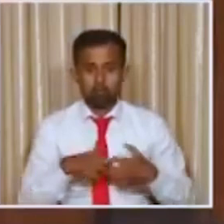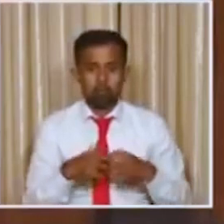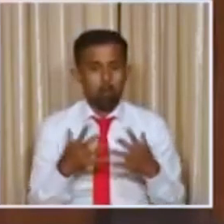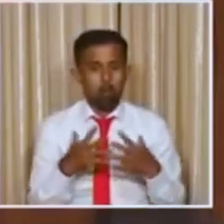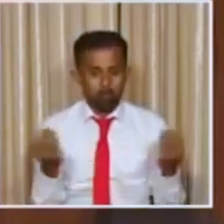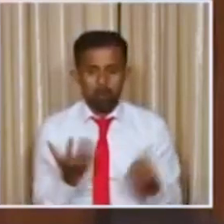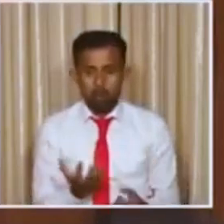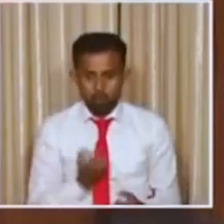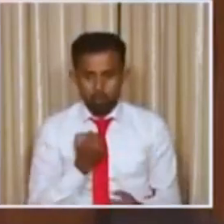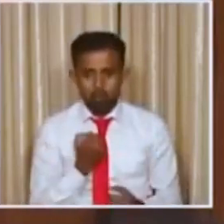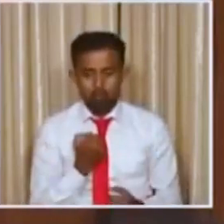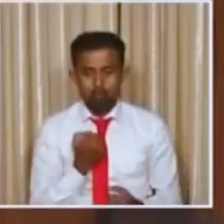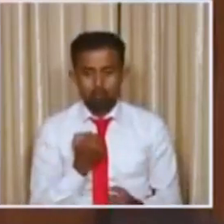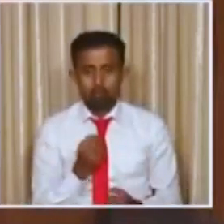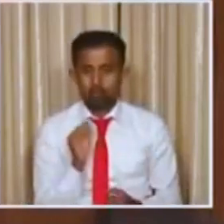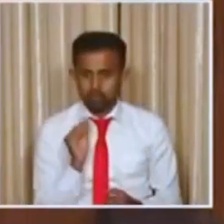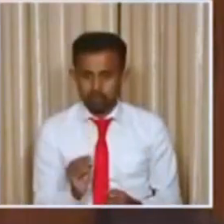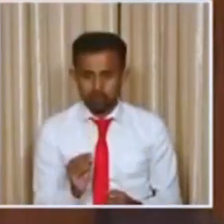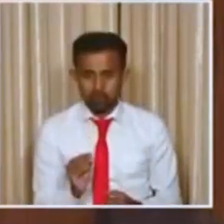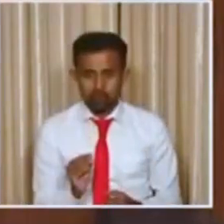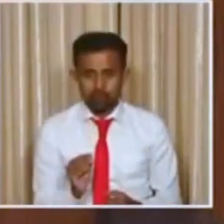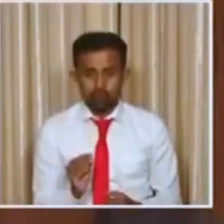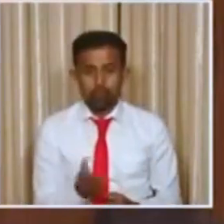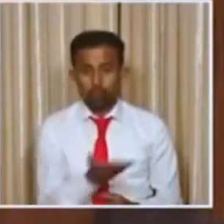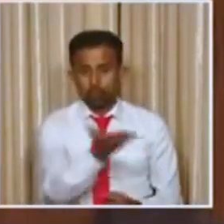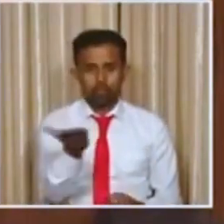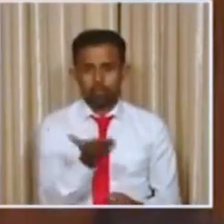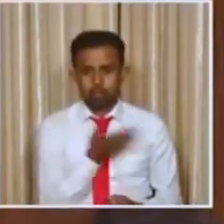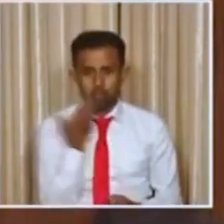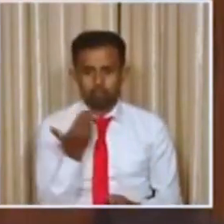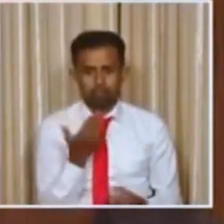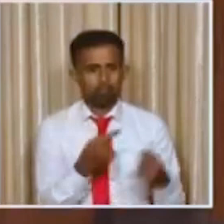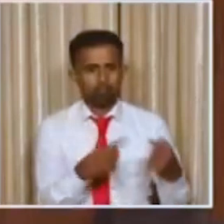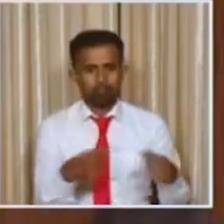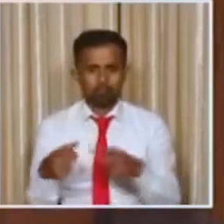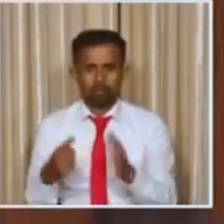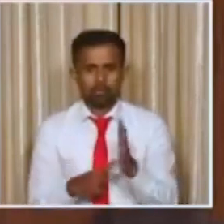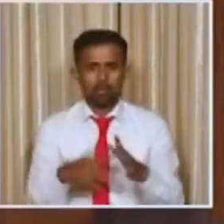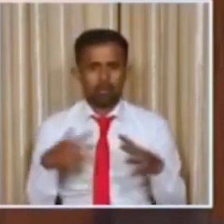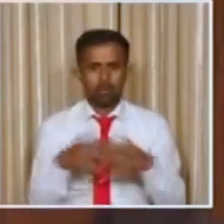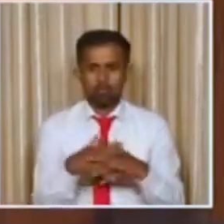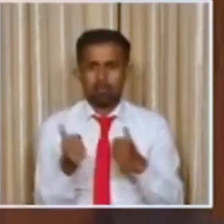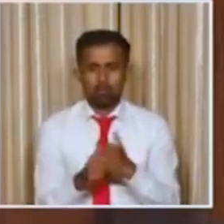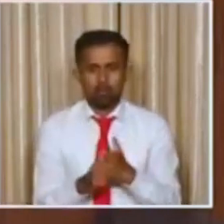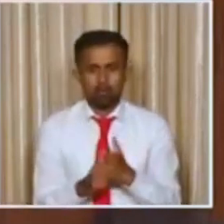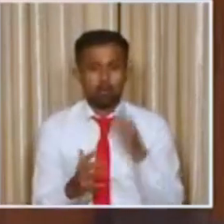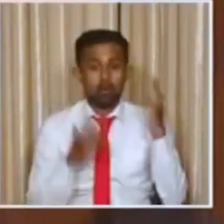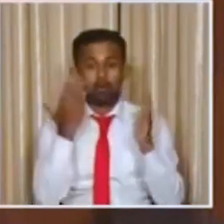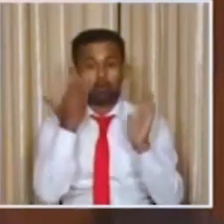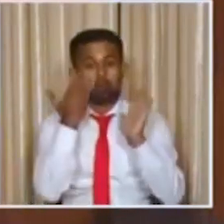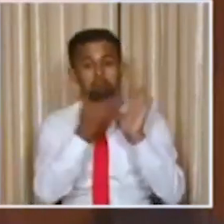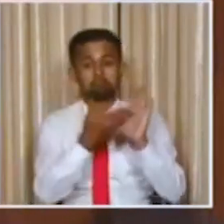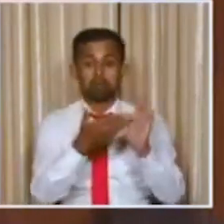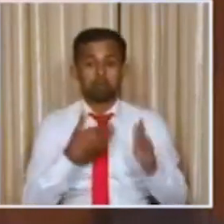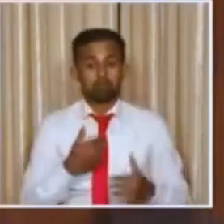bring all these, you can bring all sorts of legislation to this country and just actually try to show the world that we are trying to do the right thing.